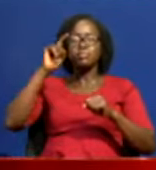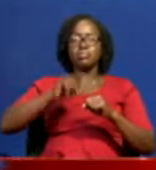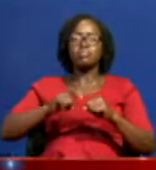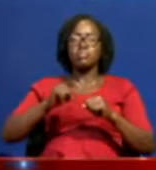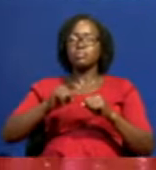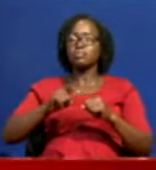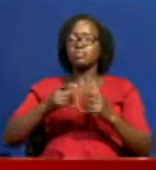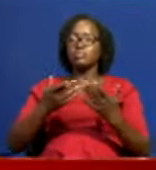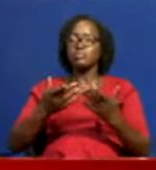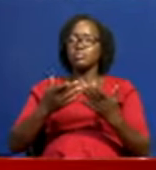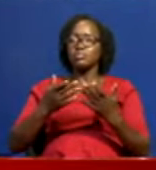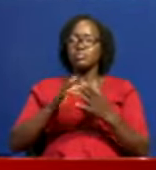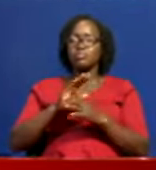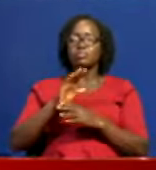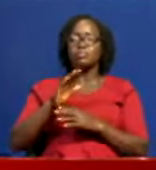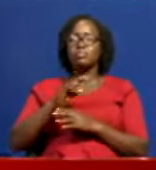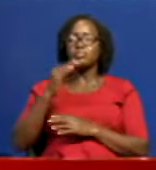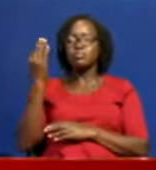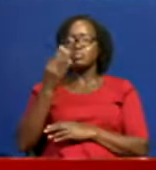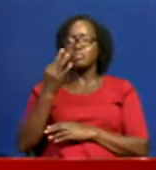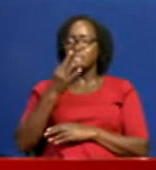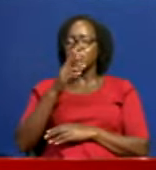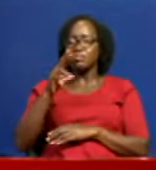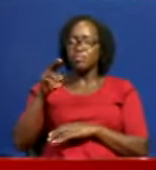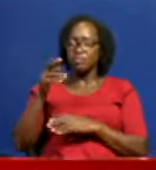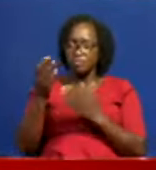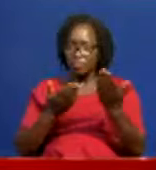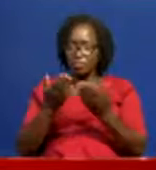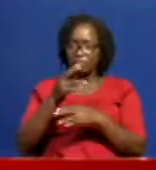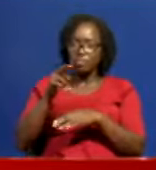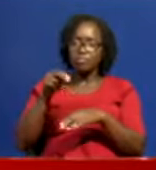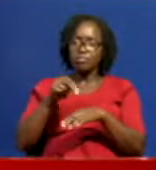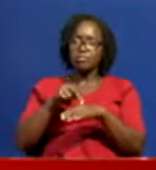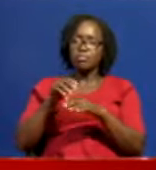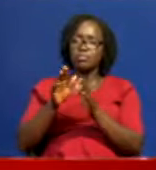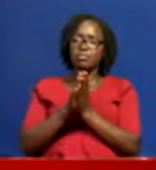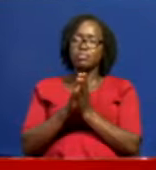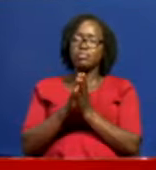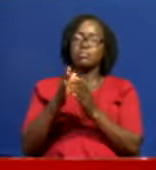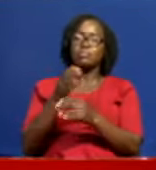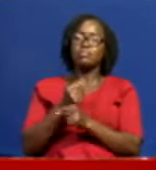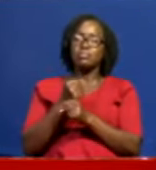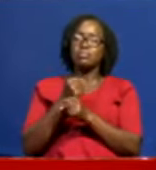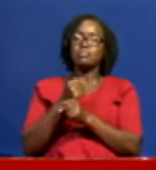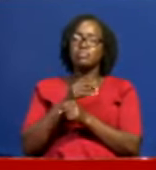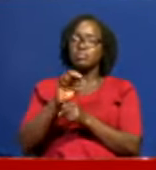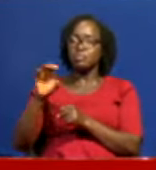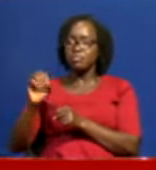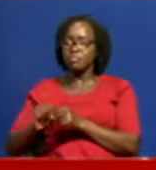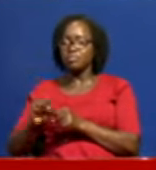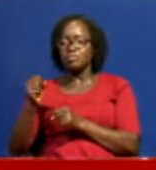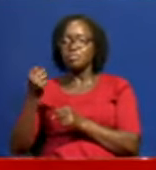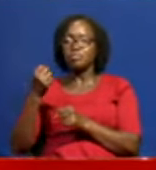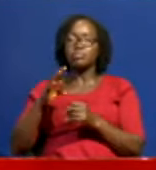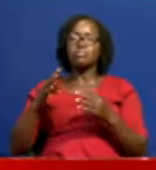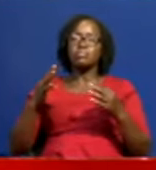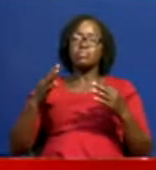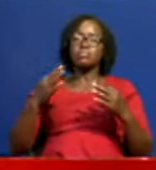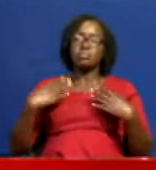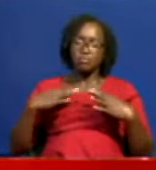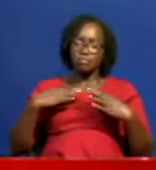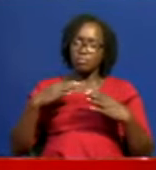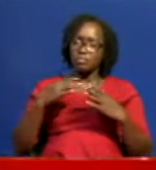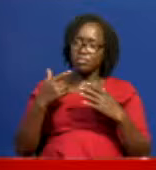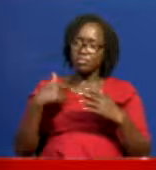summoned in the service of the nation. And as trustees of the people, we are